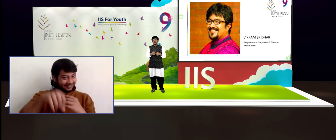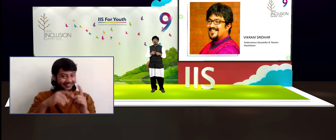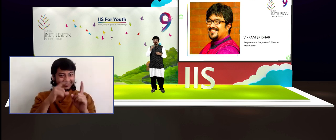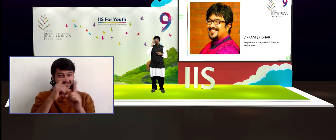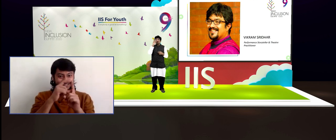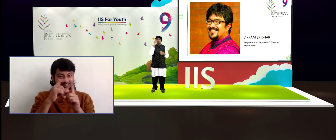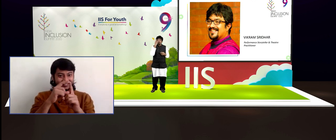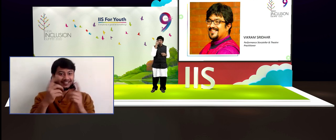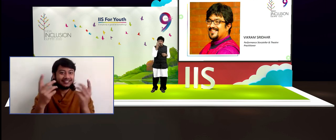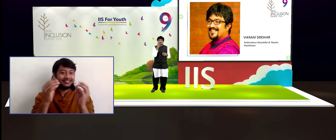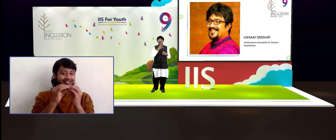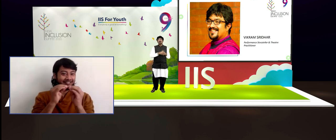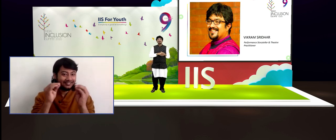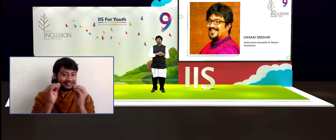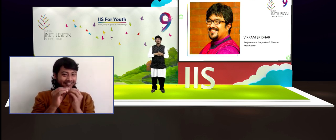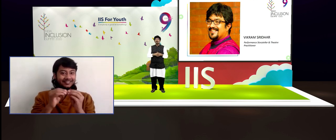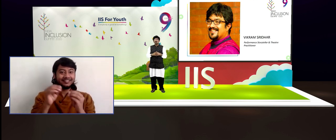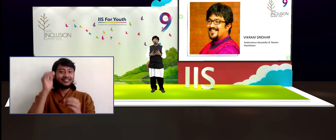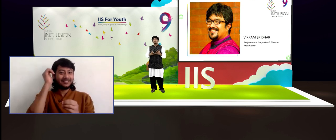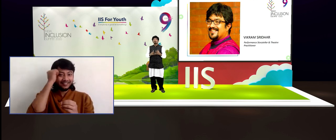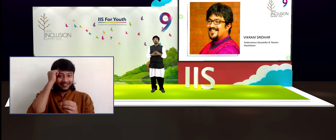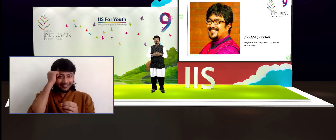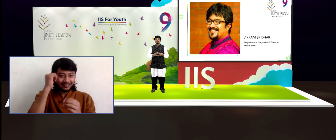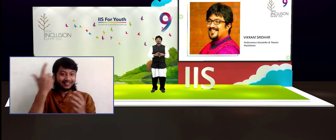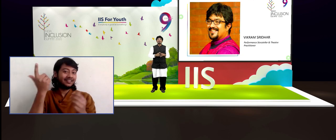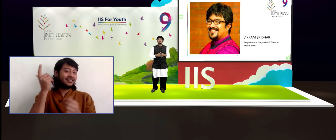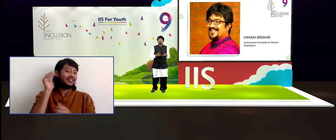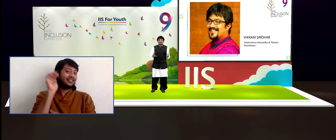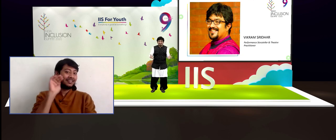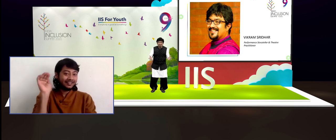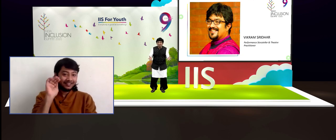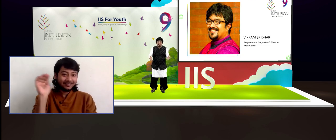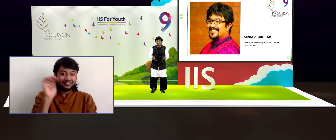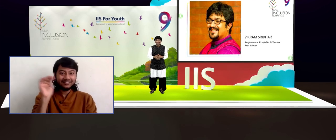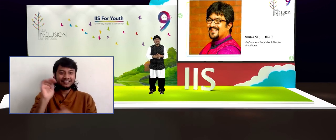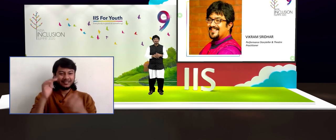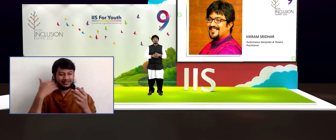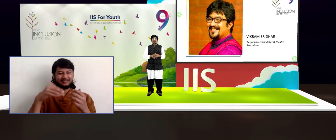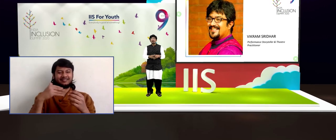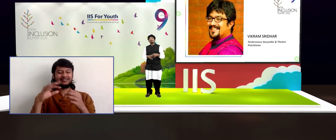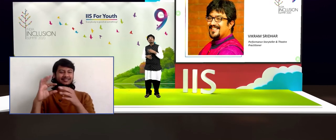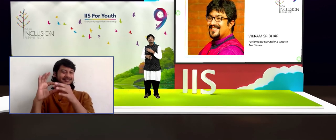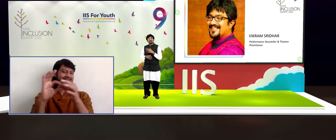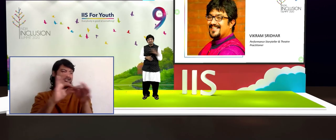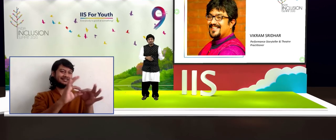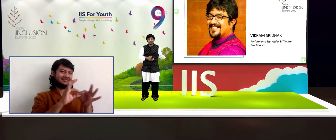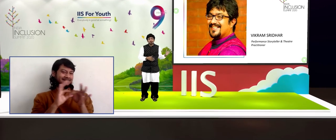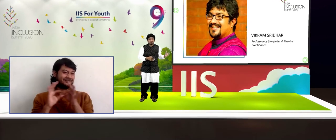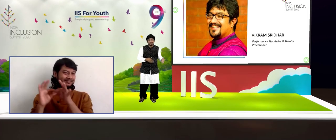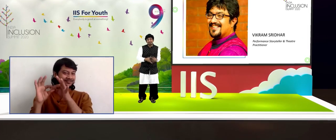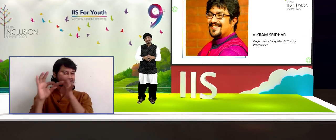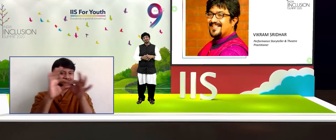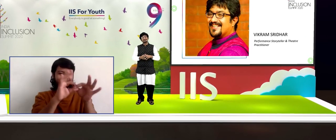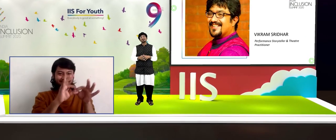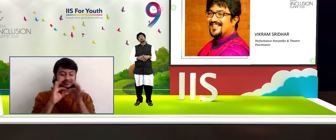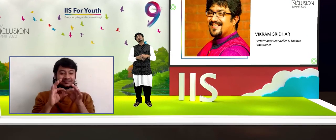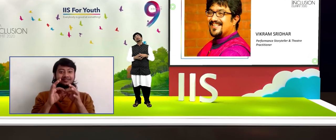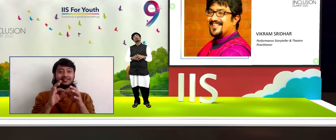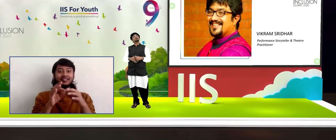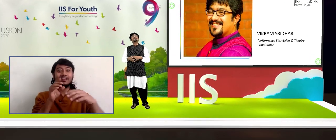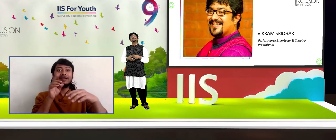Bombay, Baroda, Nagpur, United States and the rest of the world.